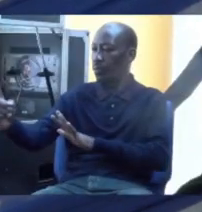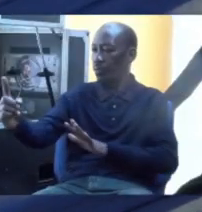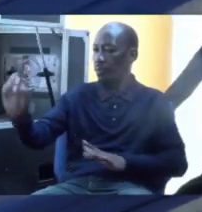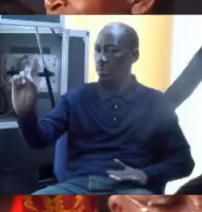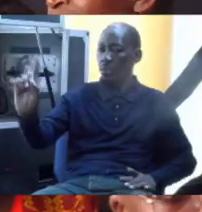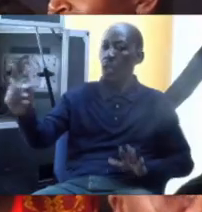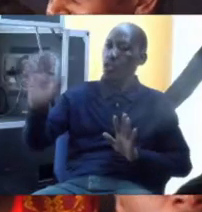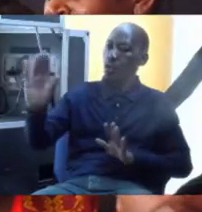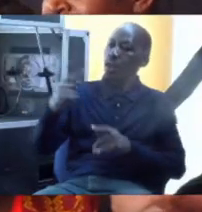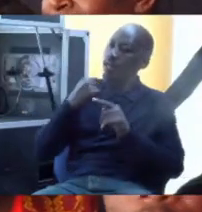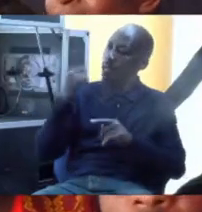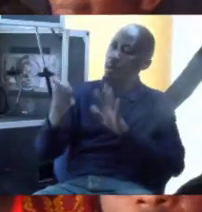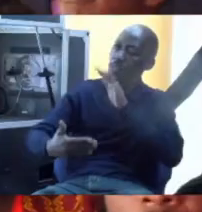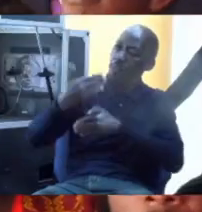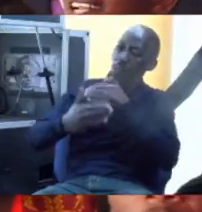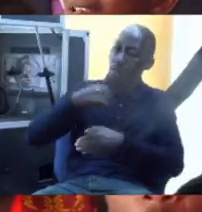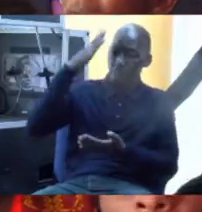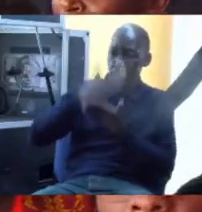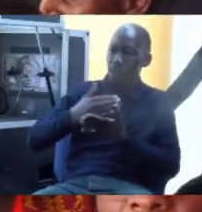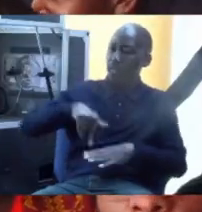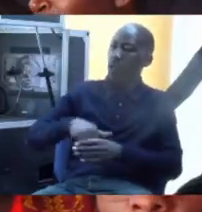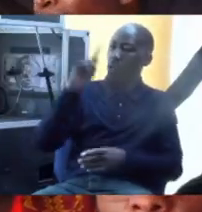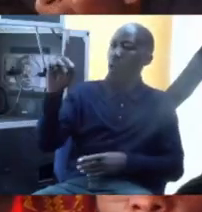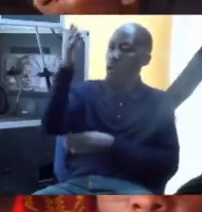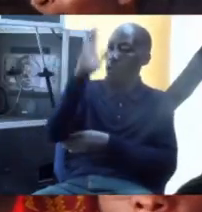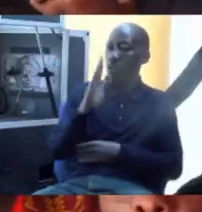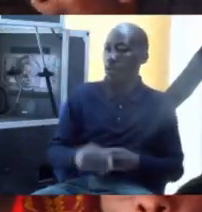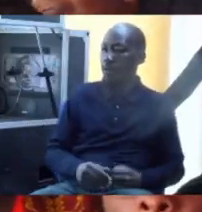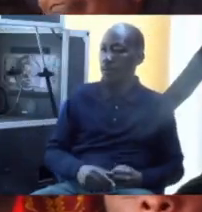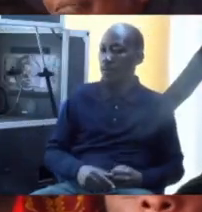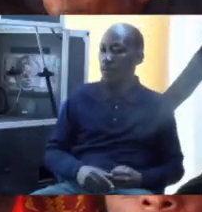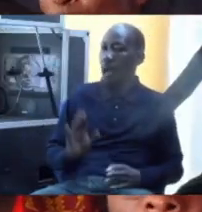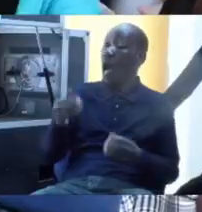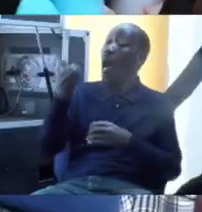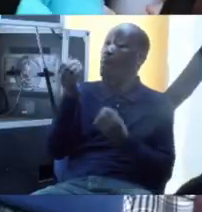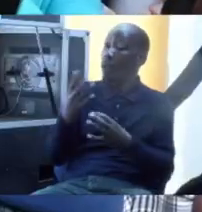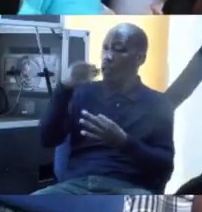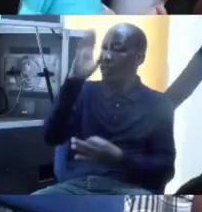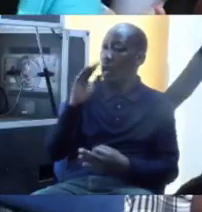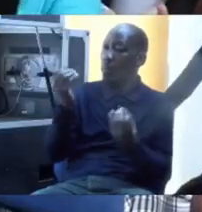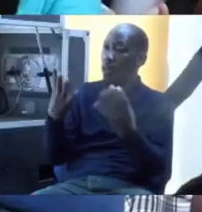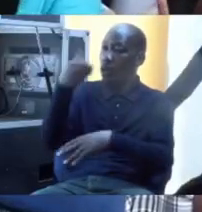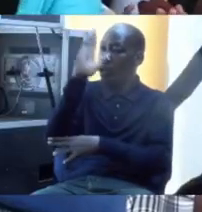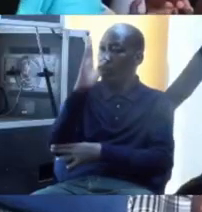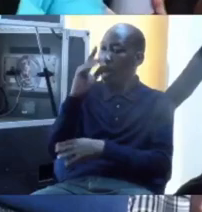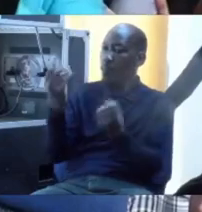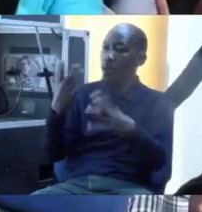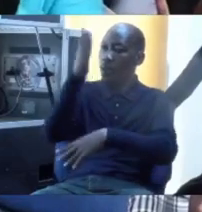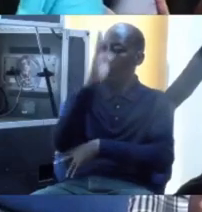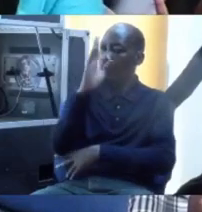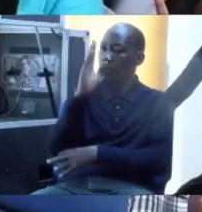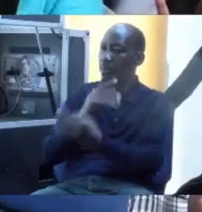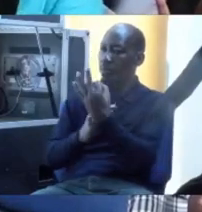him, neighbor, mwambie jirani, we believe in one God. Tunaamini kwa Mungu mmoja. How many gods? Mungu mmoja. How many gods? Wa Mungu